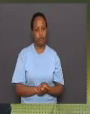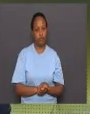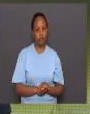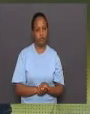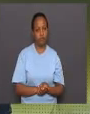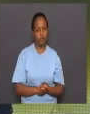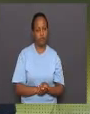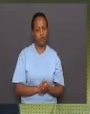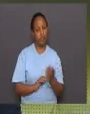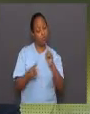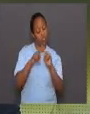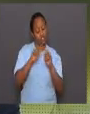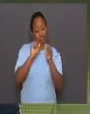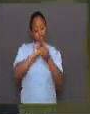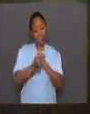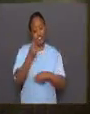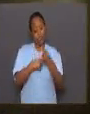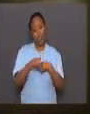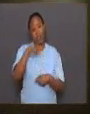effecting positive change.